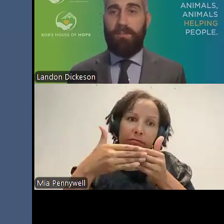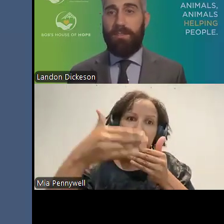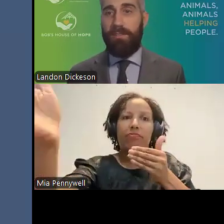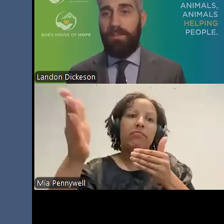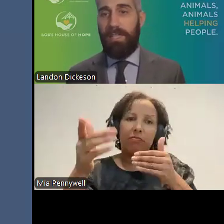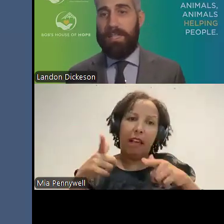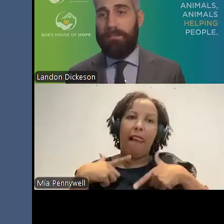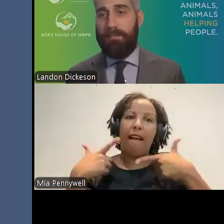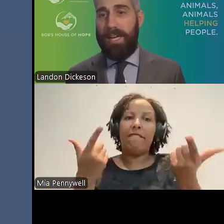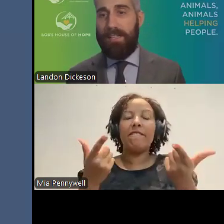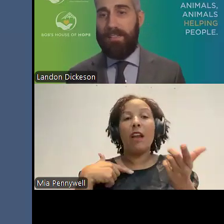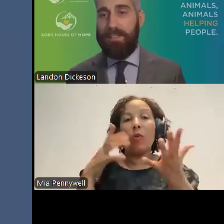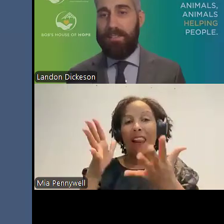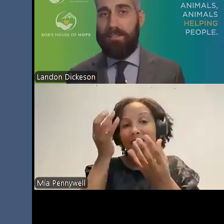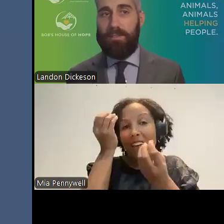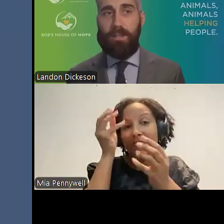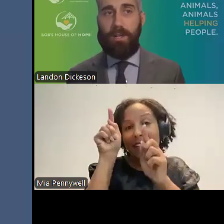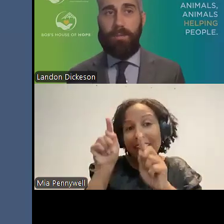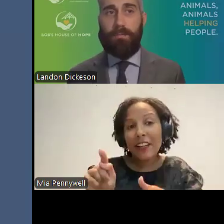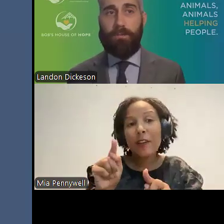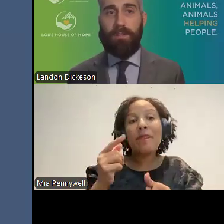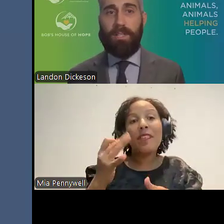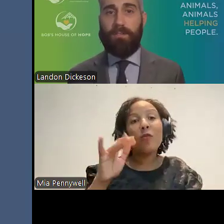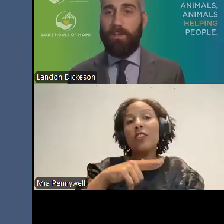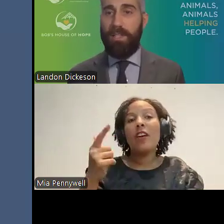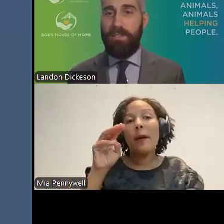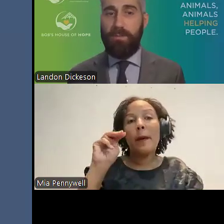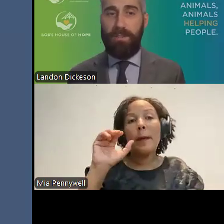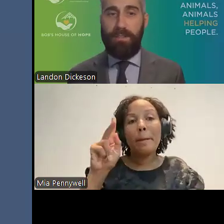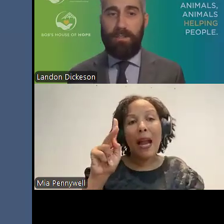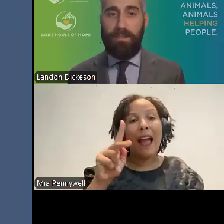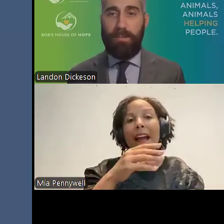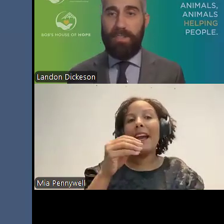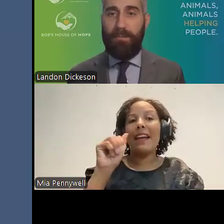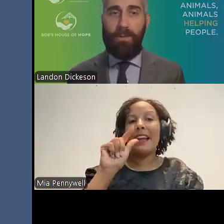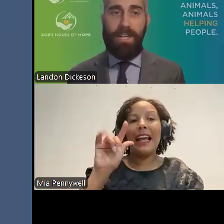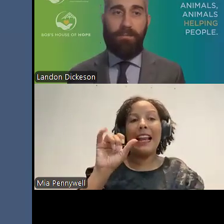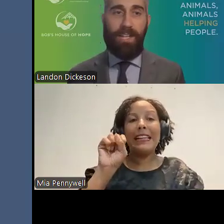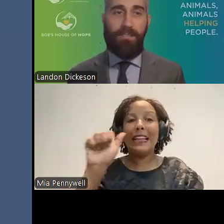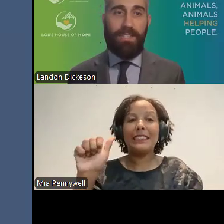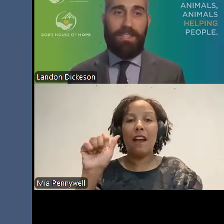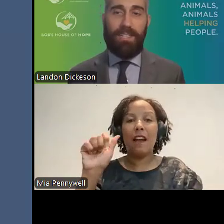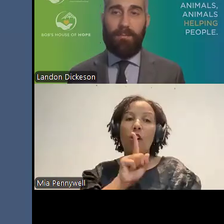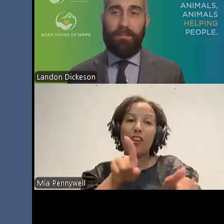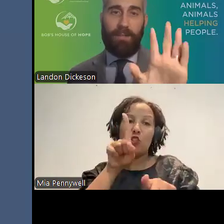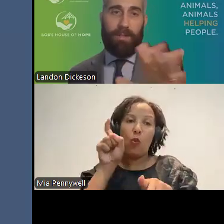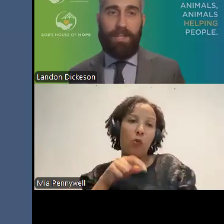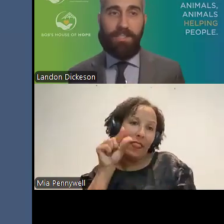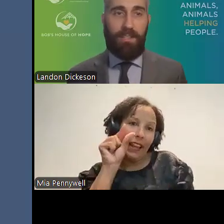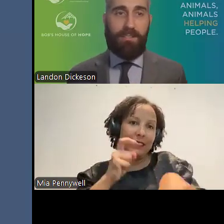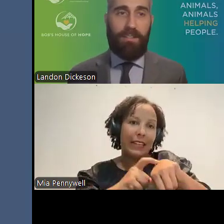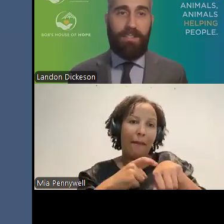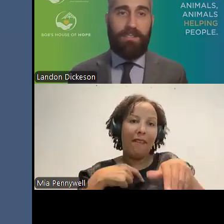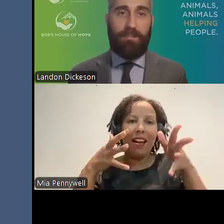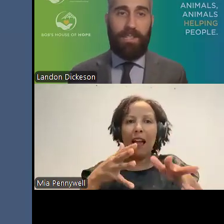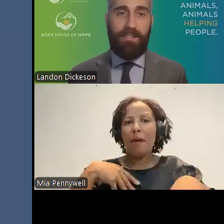it over to Mac and Alyssa to open up for questions with the little bit of time that we have left. But I wanted to make sure y'all